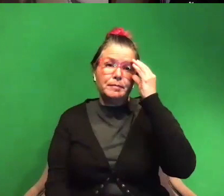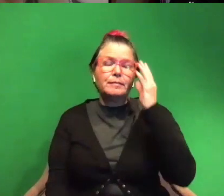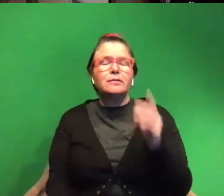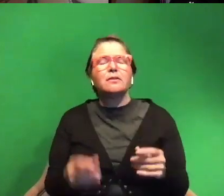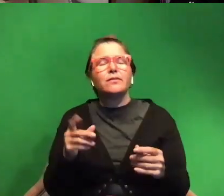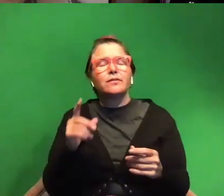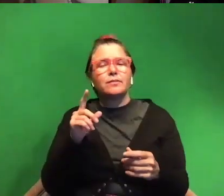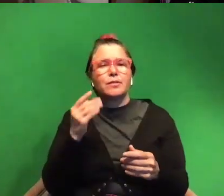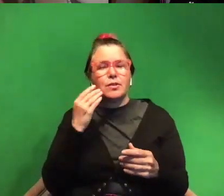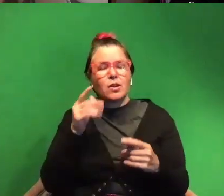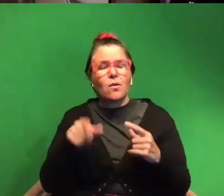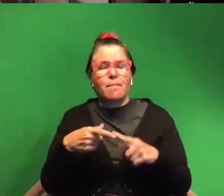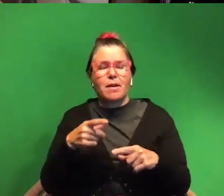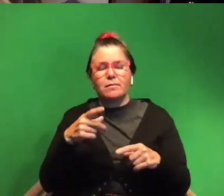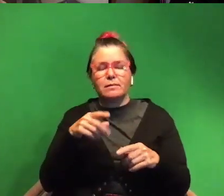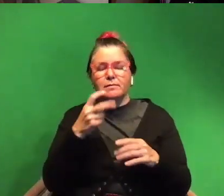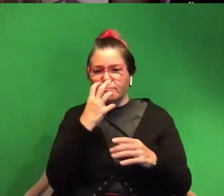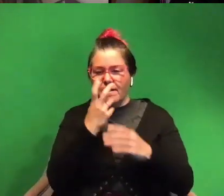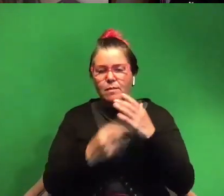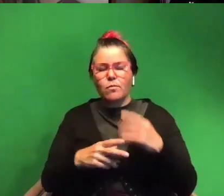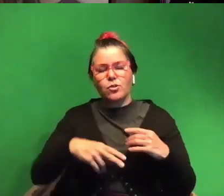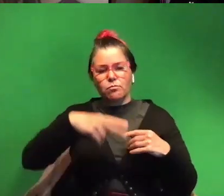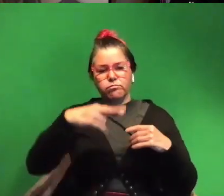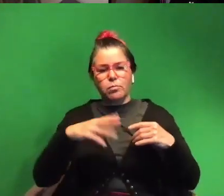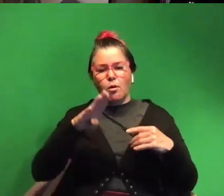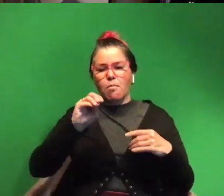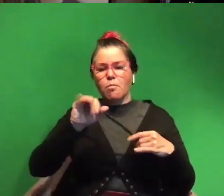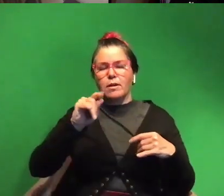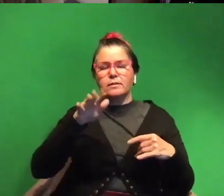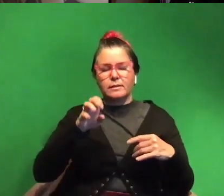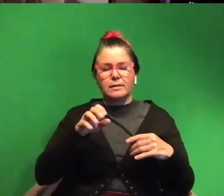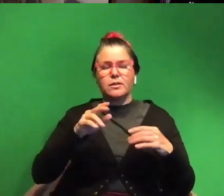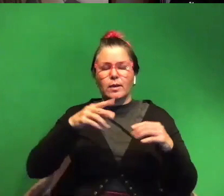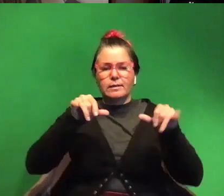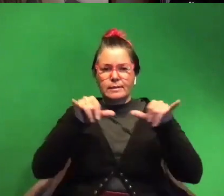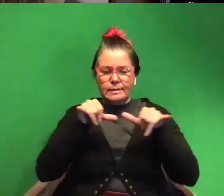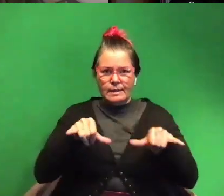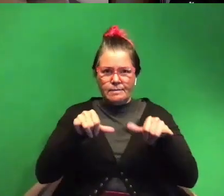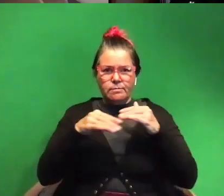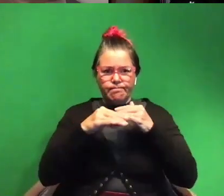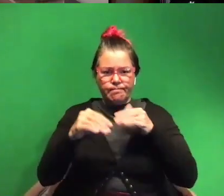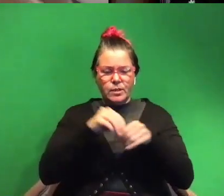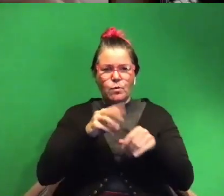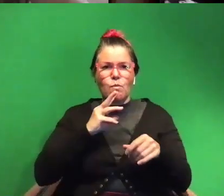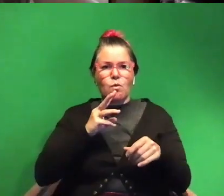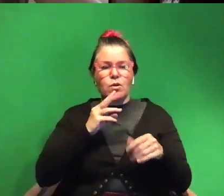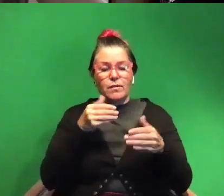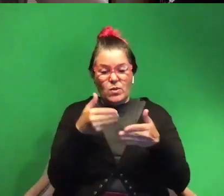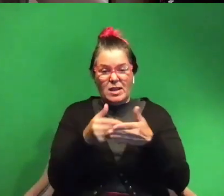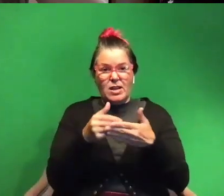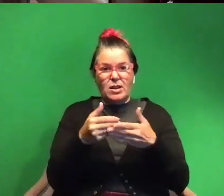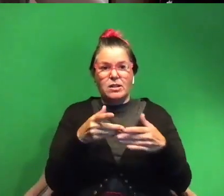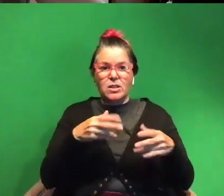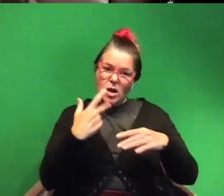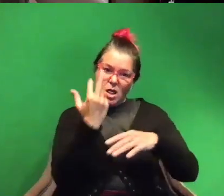you know that buoyancy is really important. So that's your ability to sort of keep yourself stable and in the water. So if you're around a coral, you don't want to be